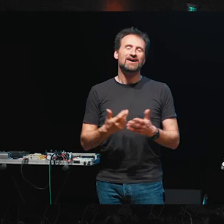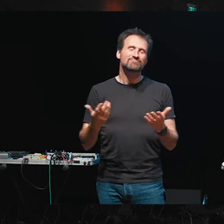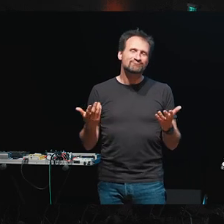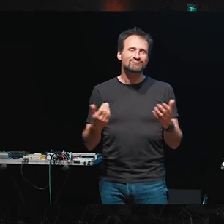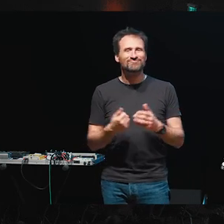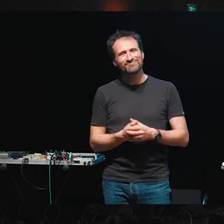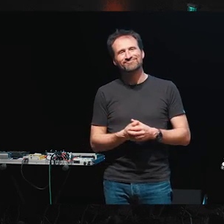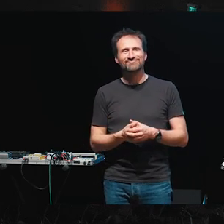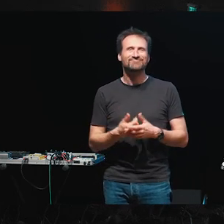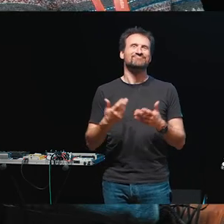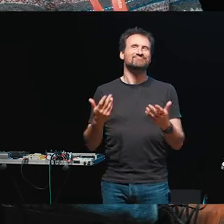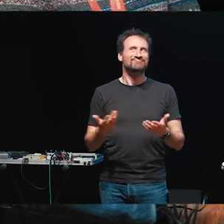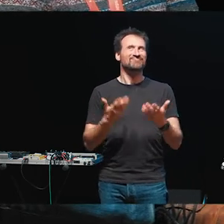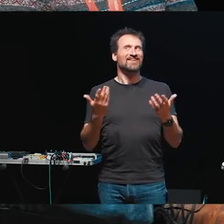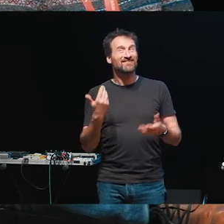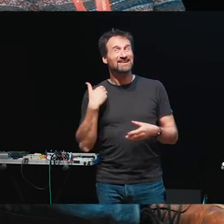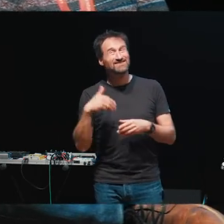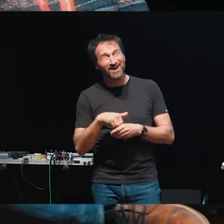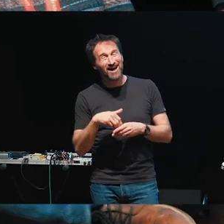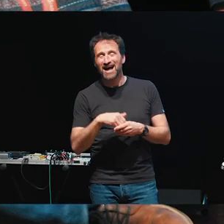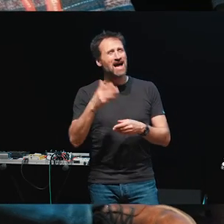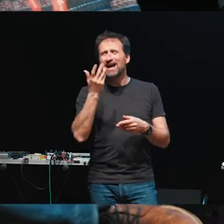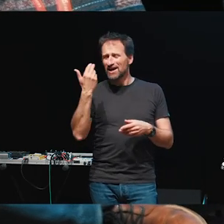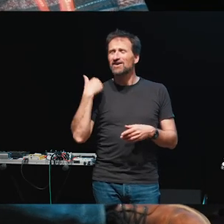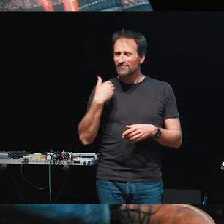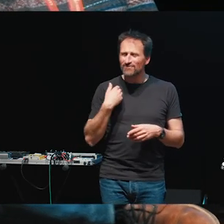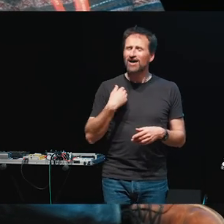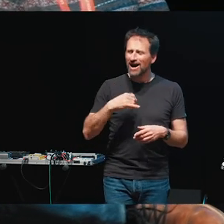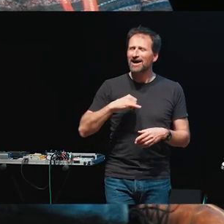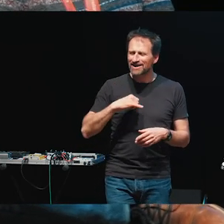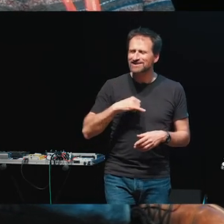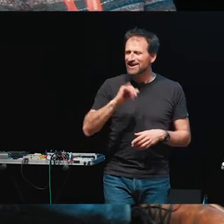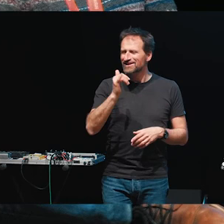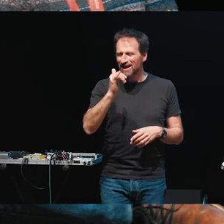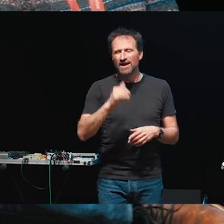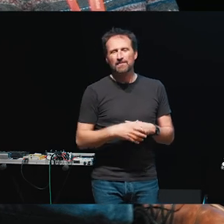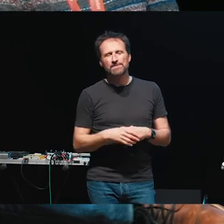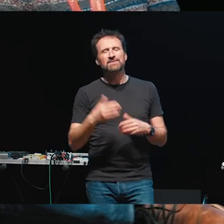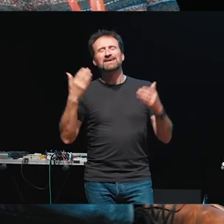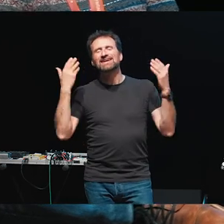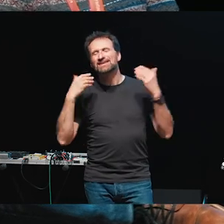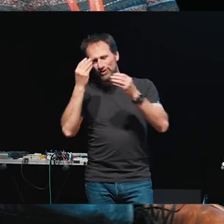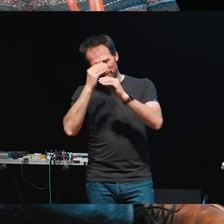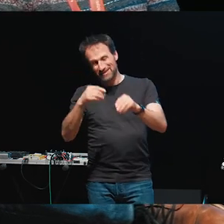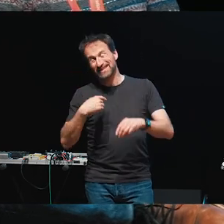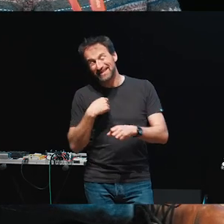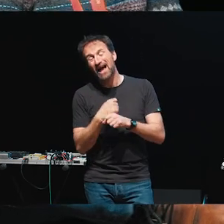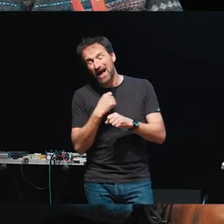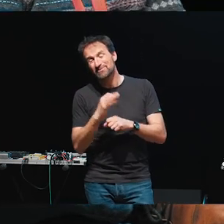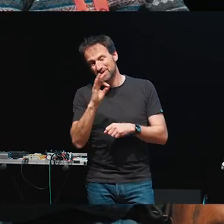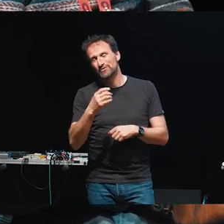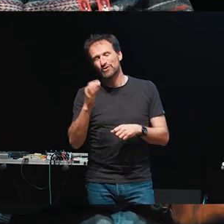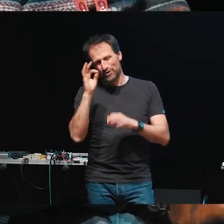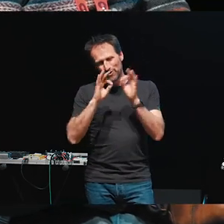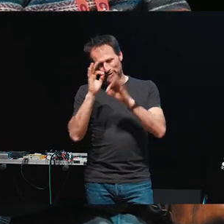Man, what's the con? Okay, no, it was really interesting. It was really interesting. So background information, I work for Google Chrome, and I work